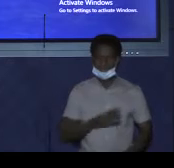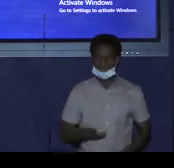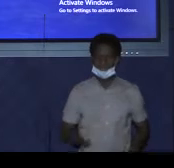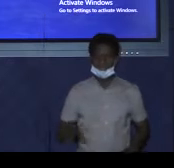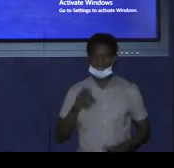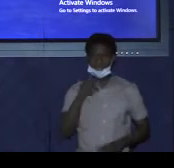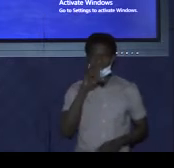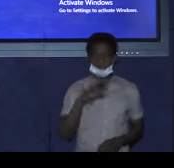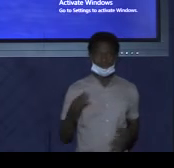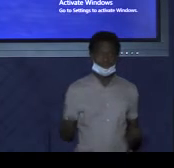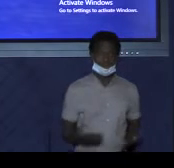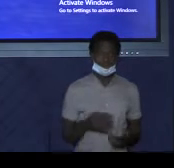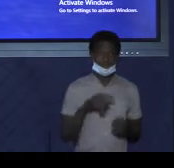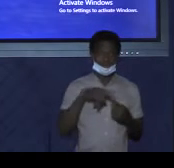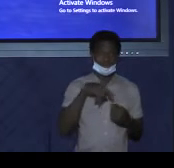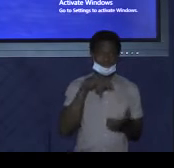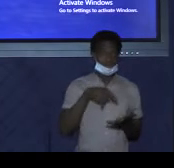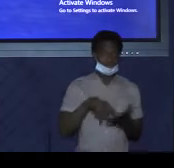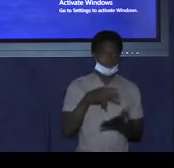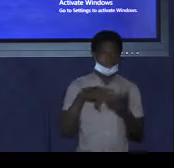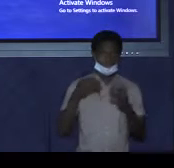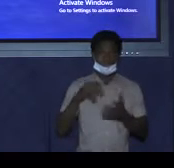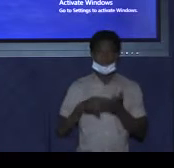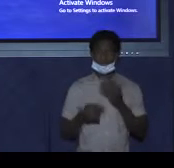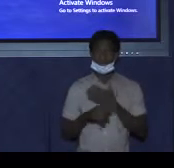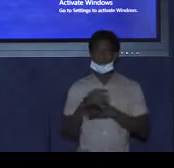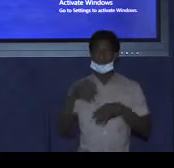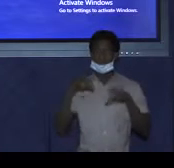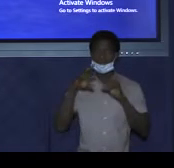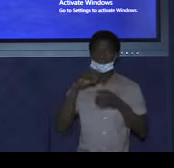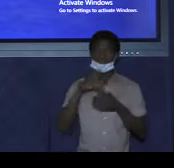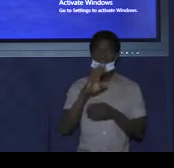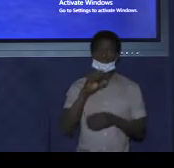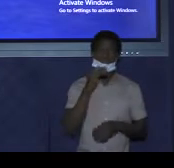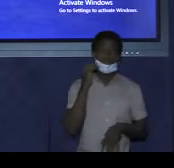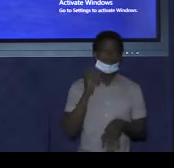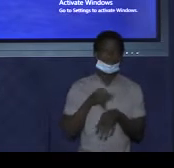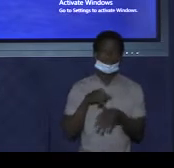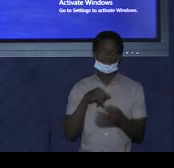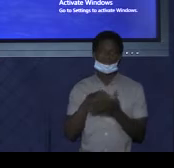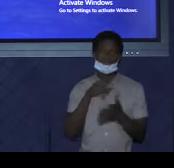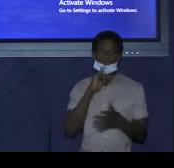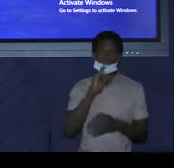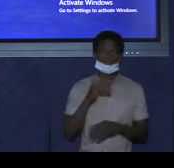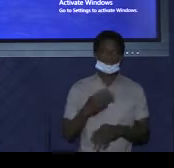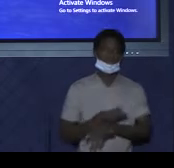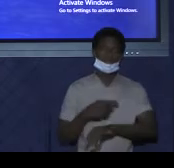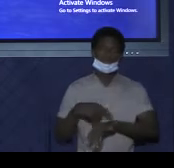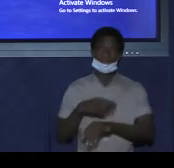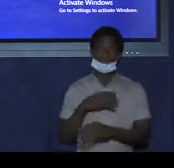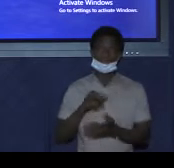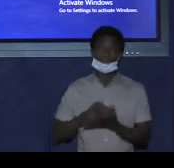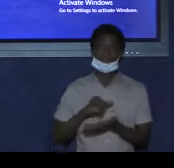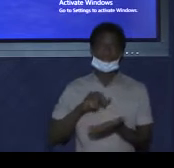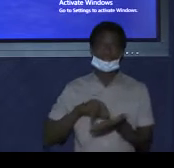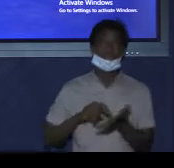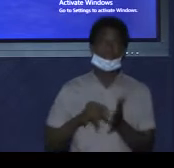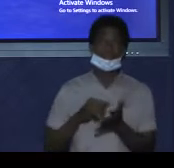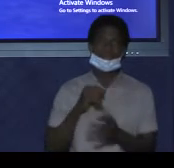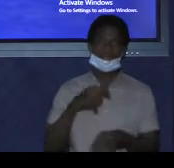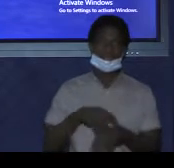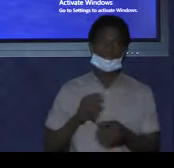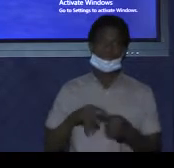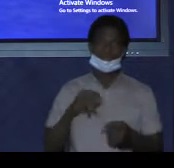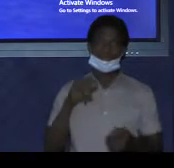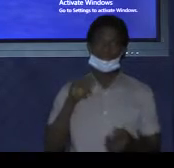Hello, children. You are welcome to this segment of the program, The Classroom in Your Home. It is mathematics time, and that means it